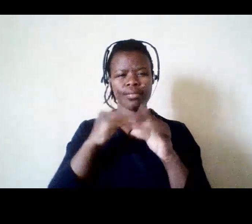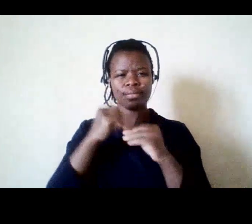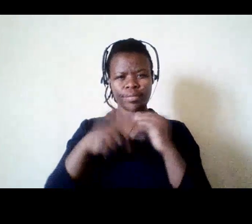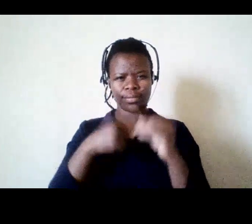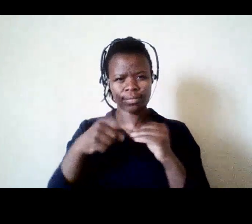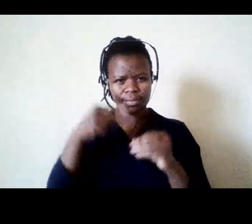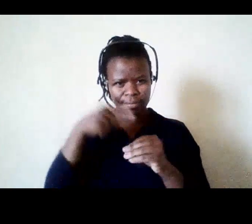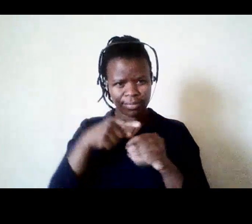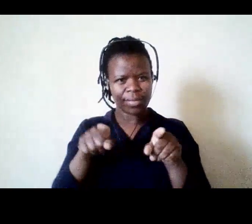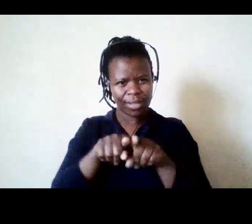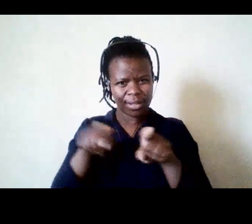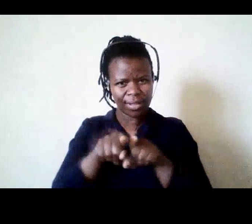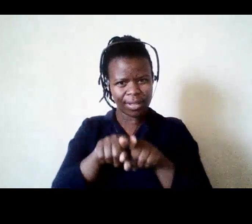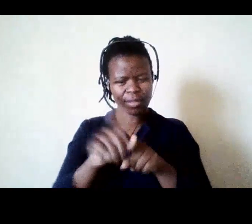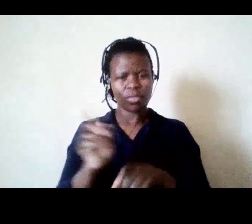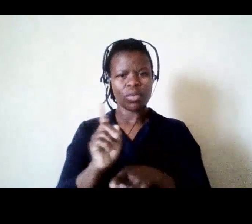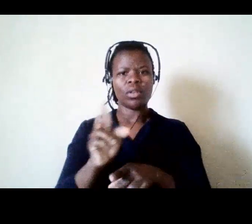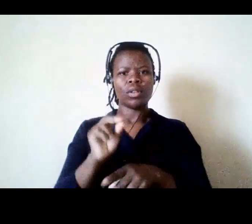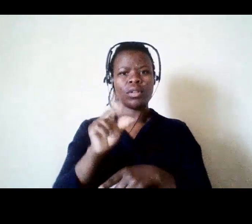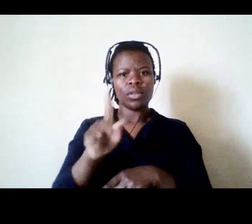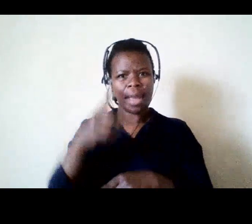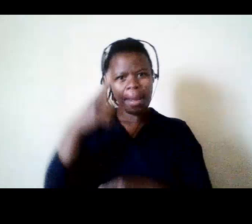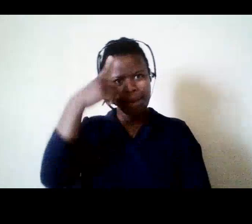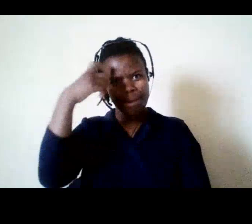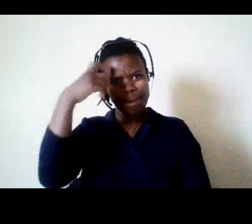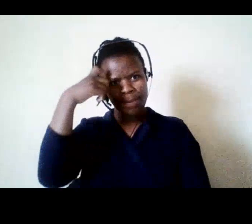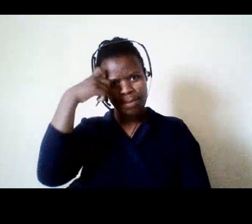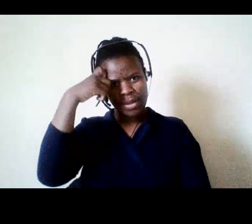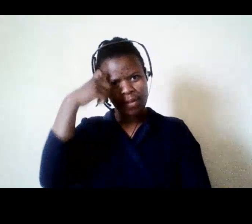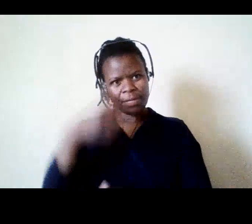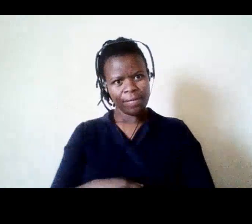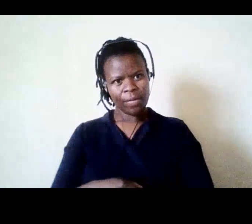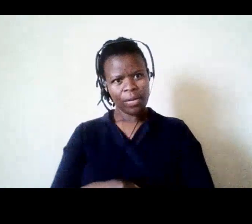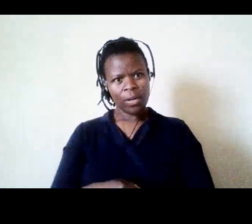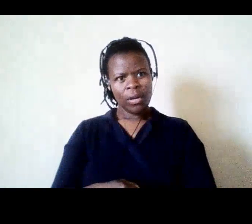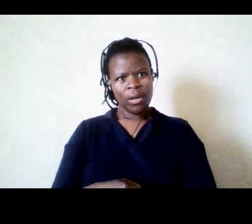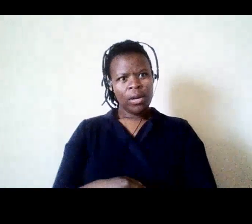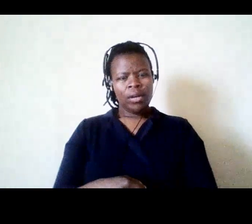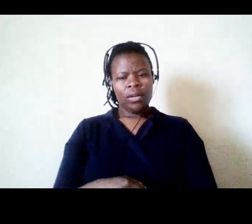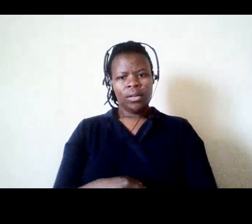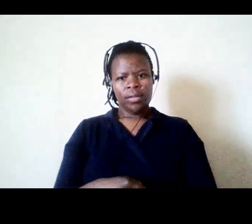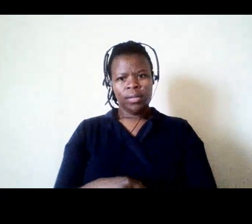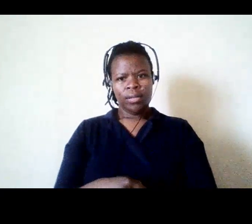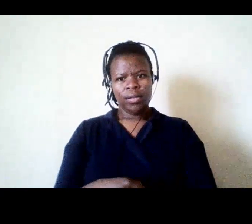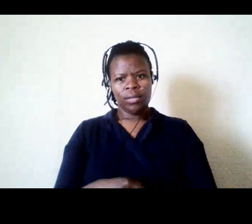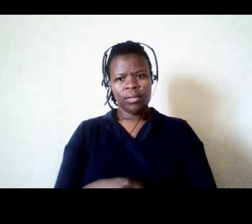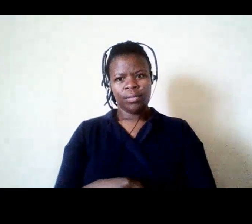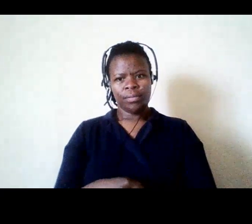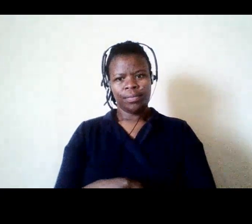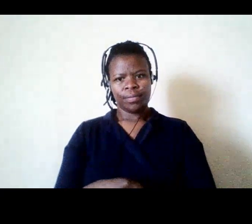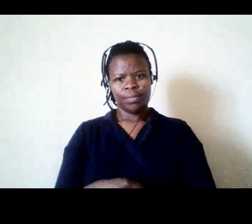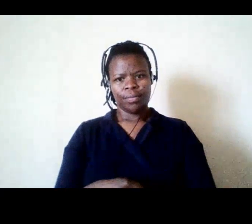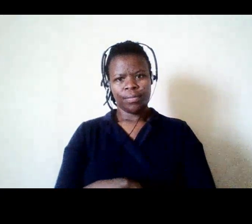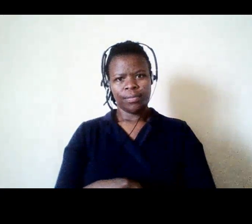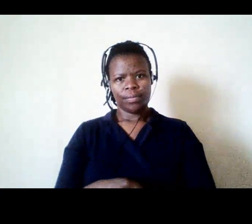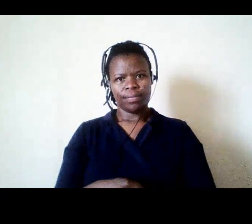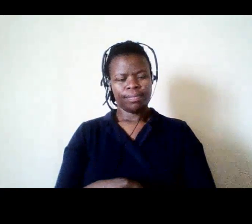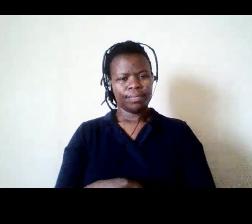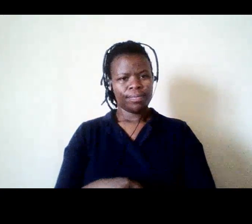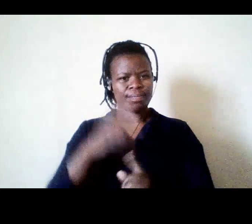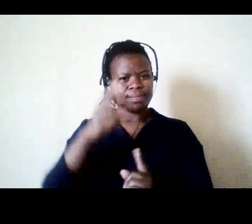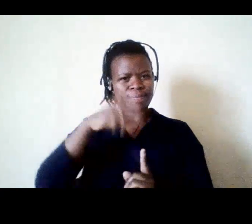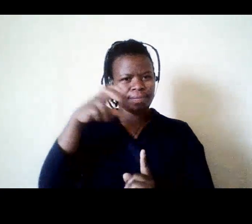beliefs in Zambia around mothers and children with CP. So the point being, resistance